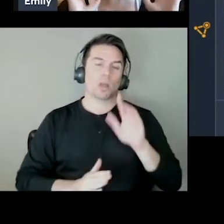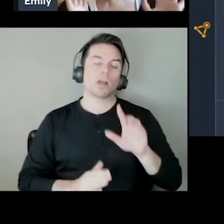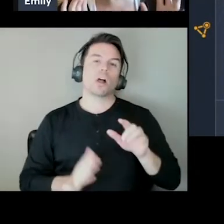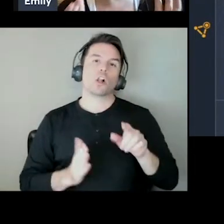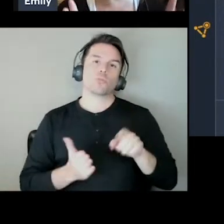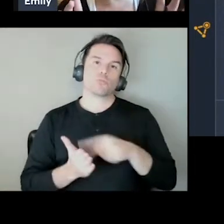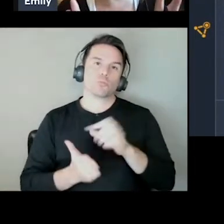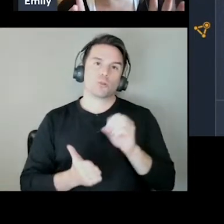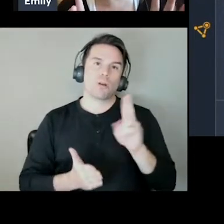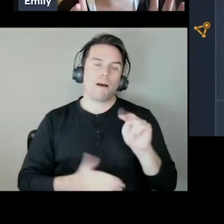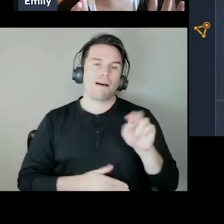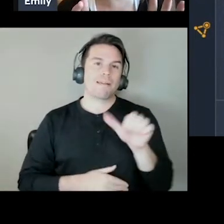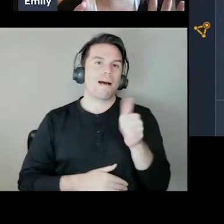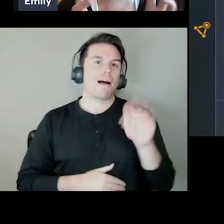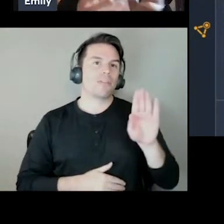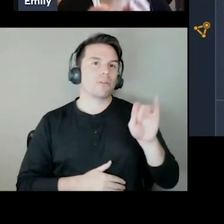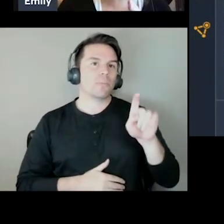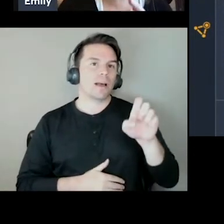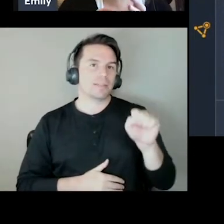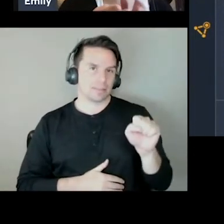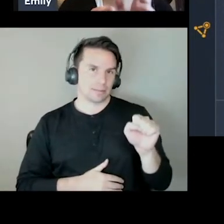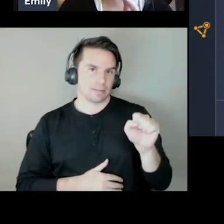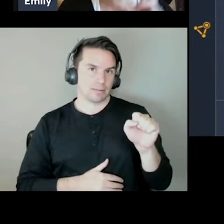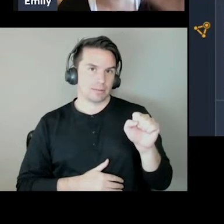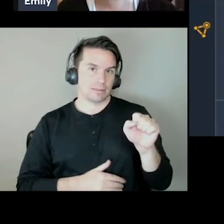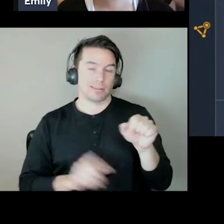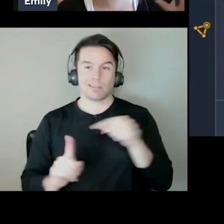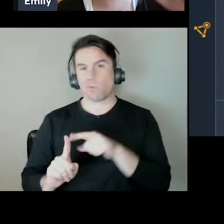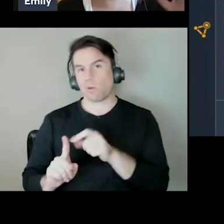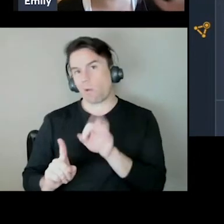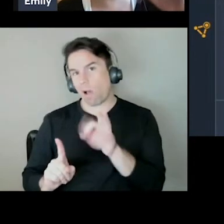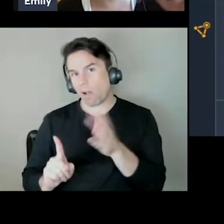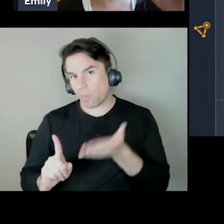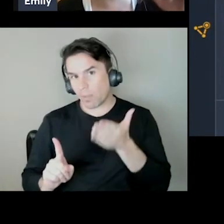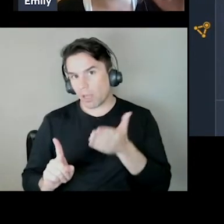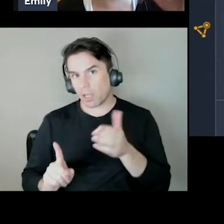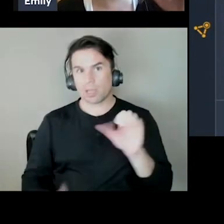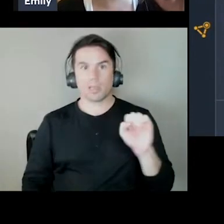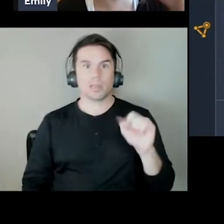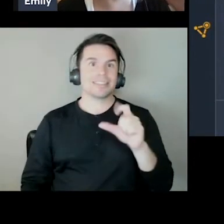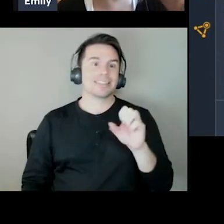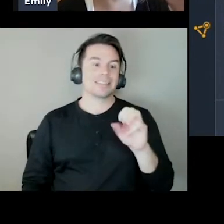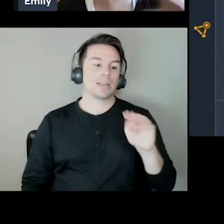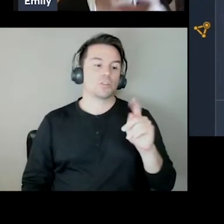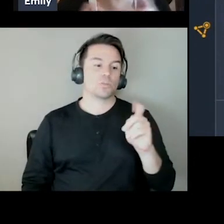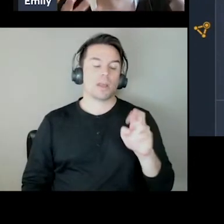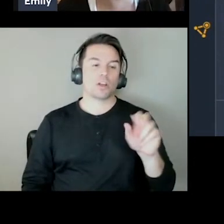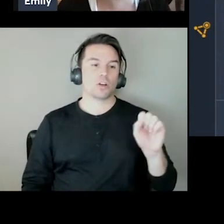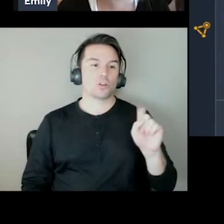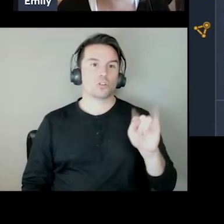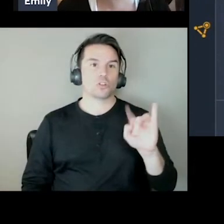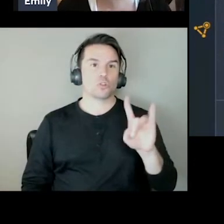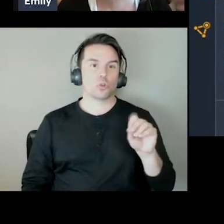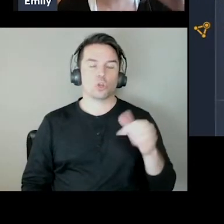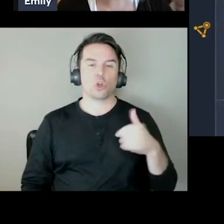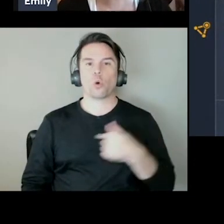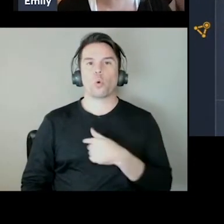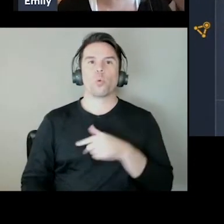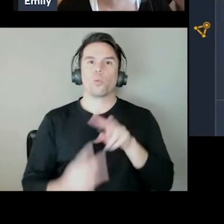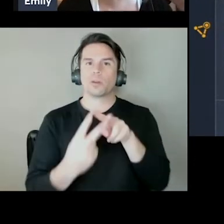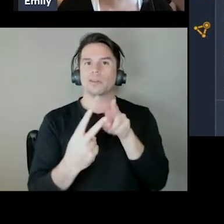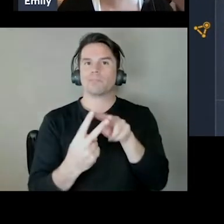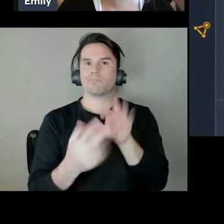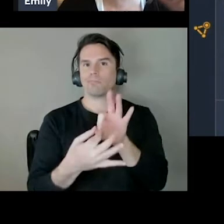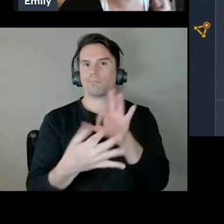one. In SageMaker Studio, we actually decouple the UI that is we decouple the server